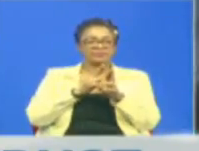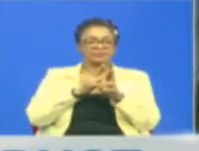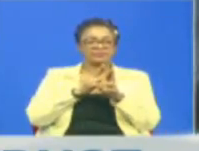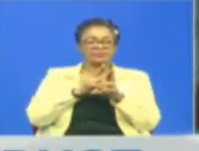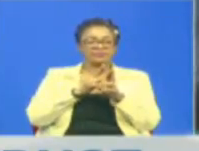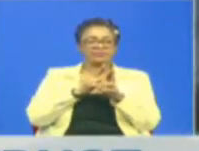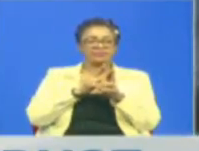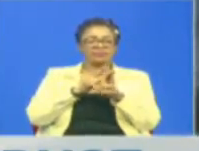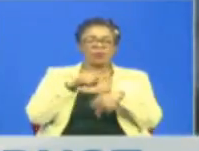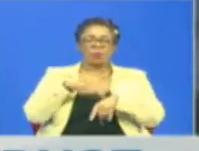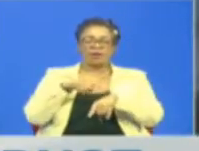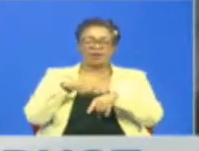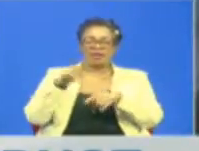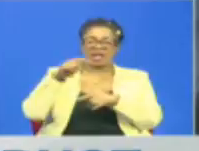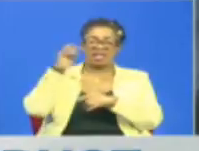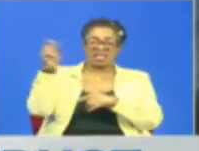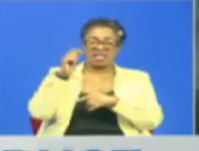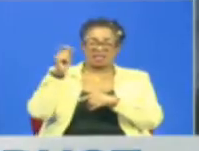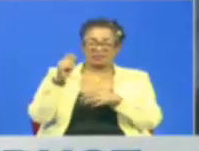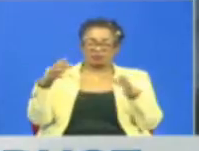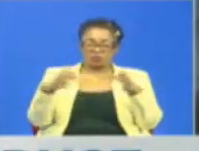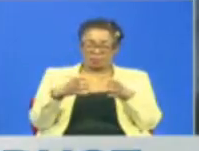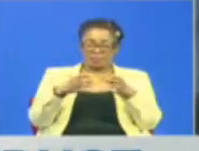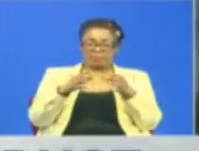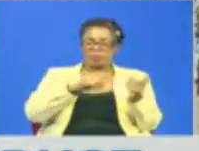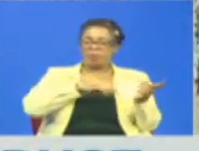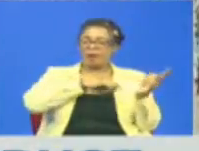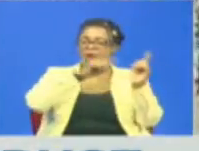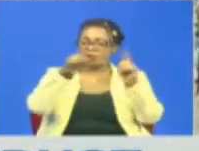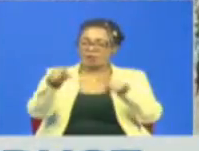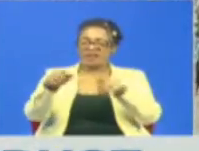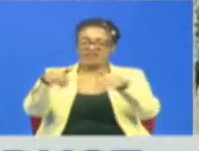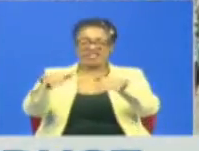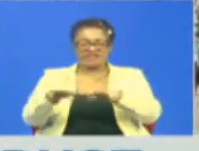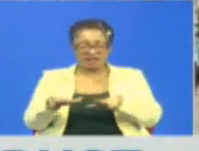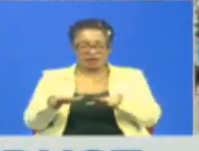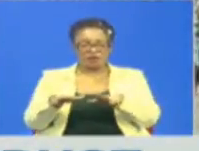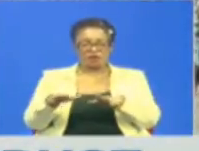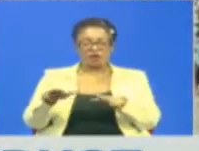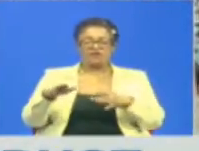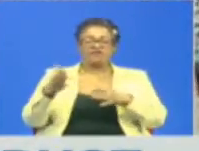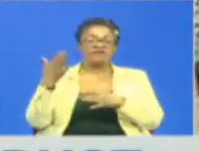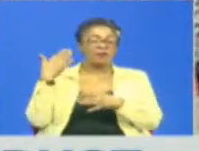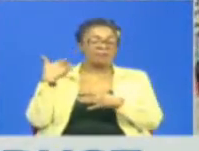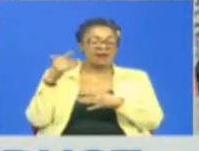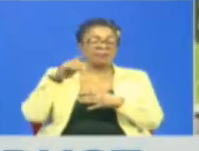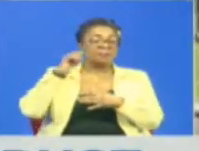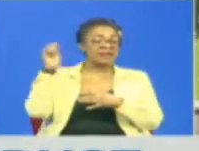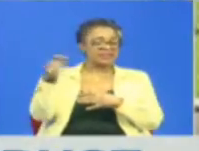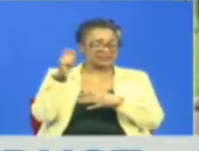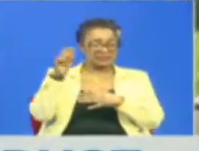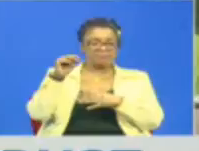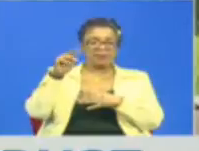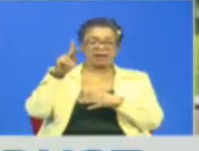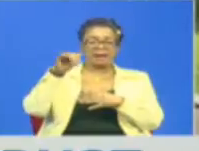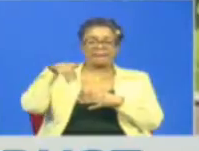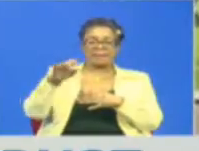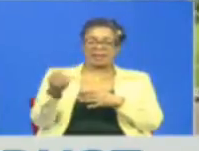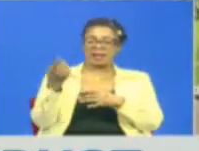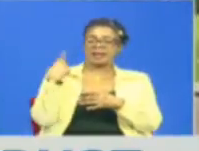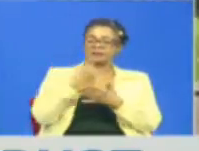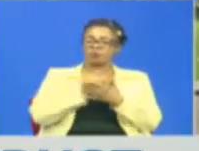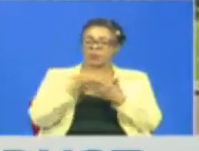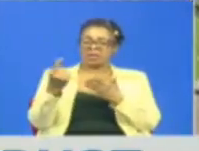When a Kenyan delegation destined for the farewell service of former Tanzanian President Benjamin Mkapa last week was turned